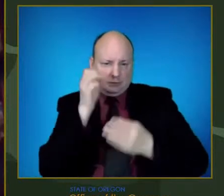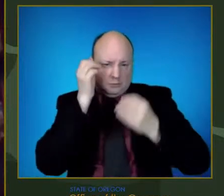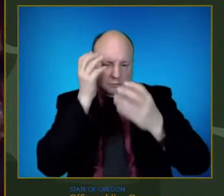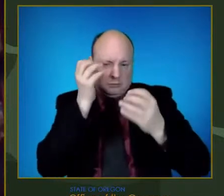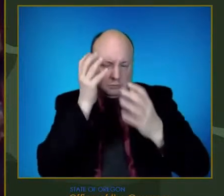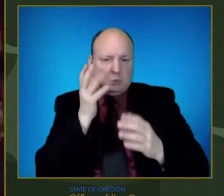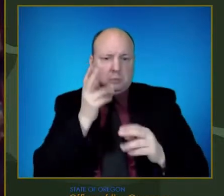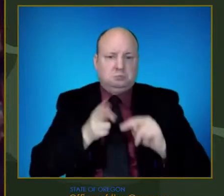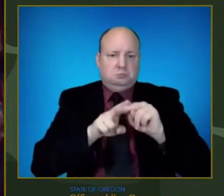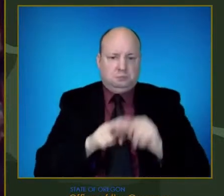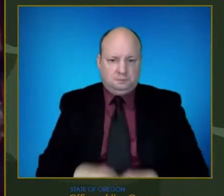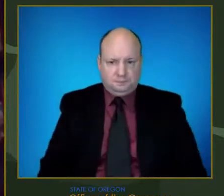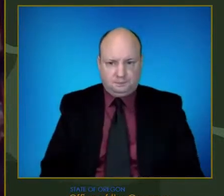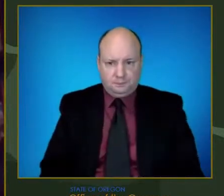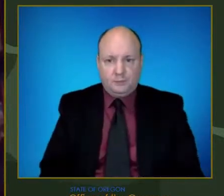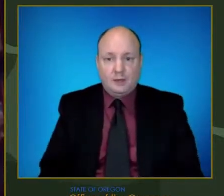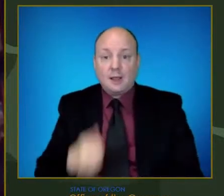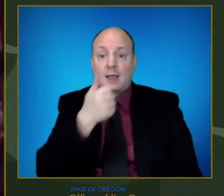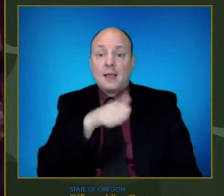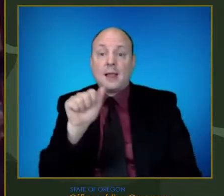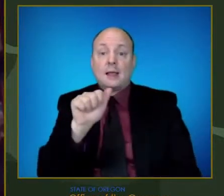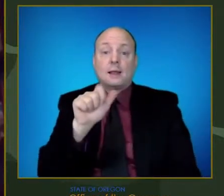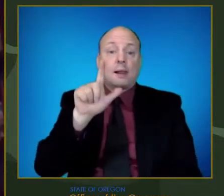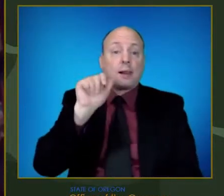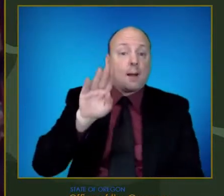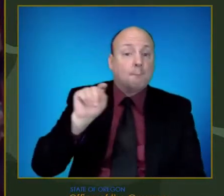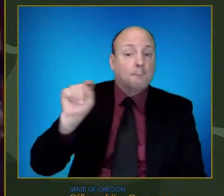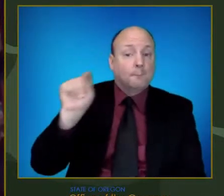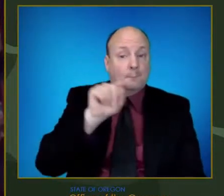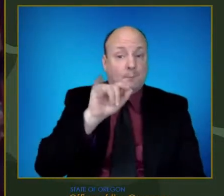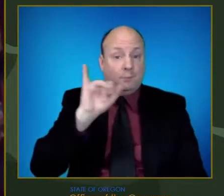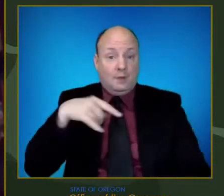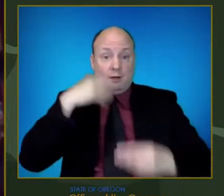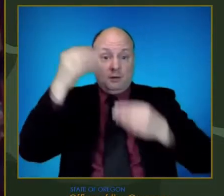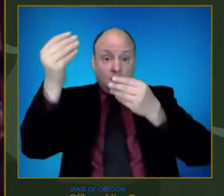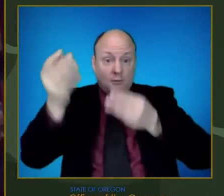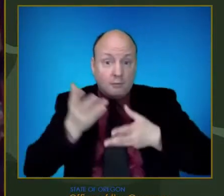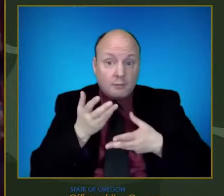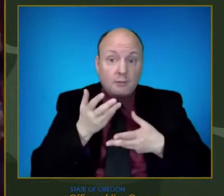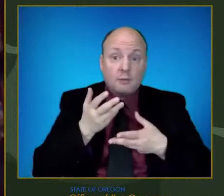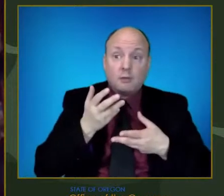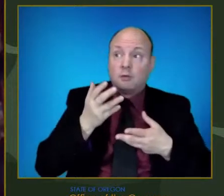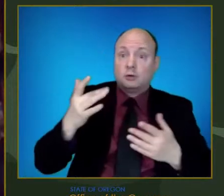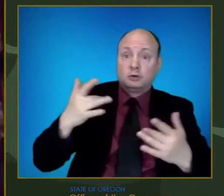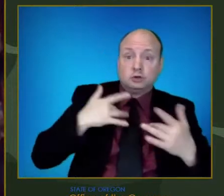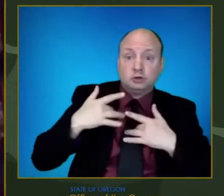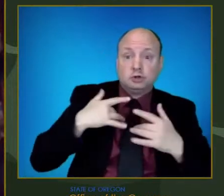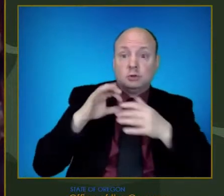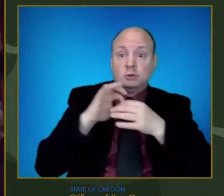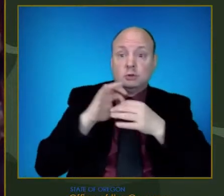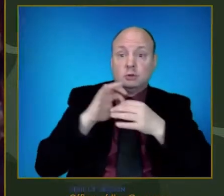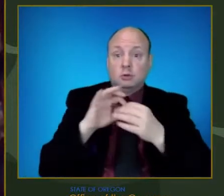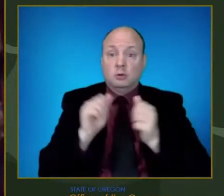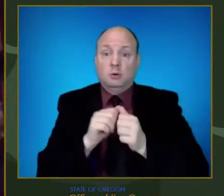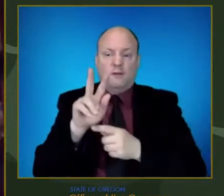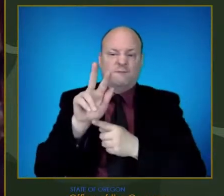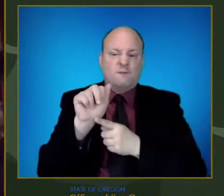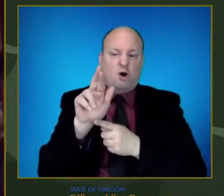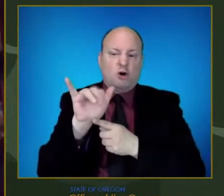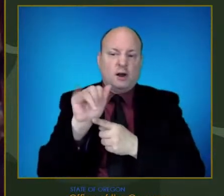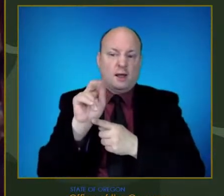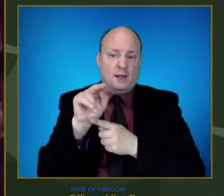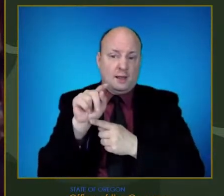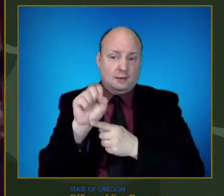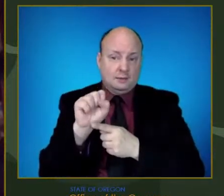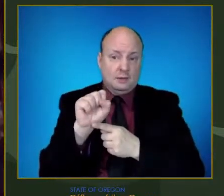all variants of concern and variants of interest to public health immediately in order to inform our case investigation and contact